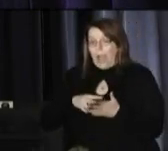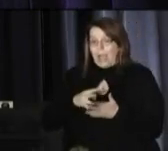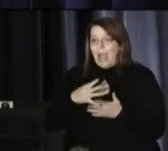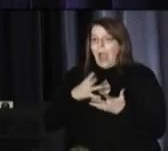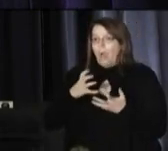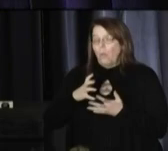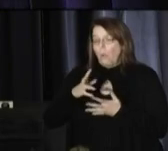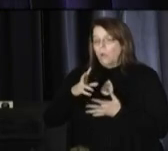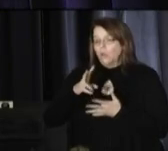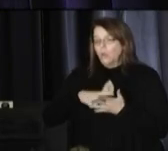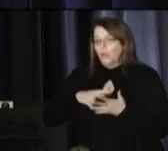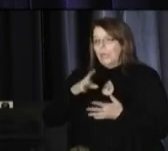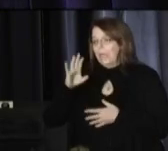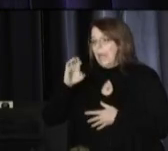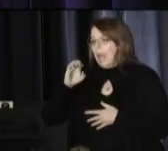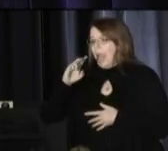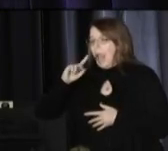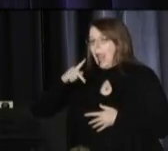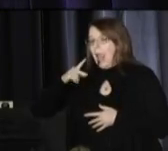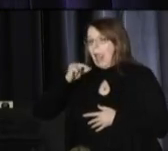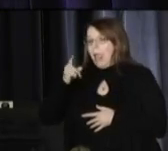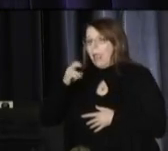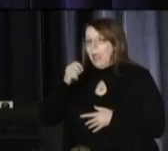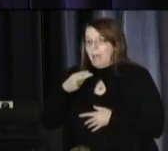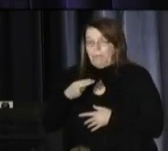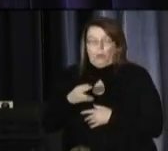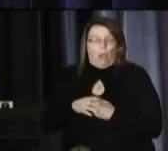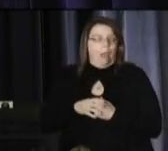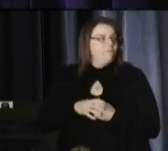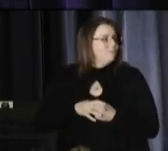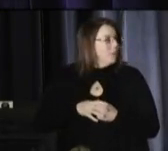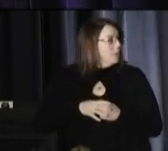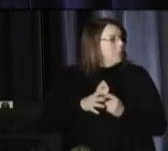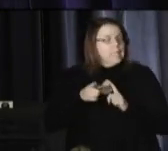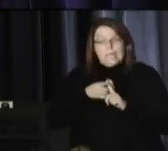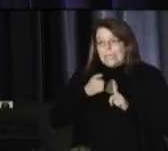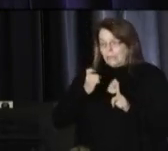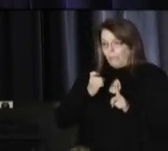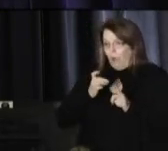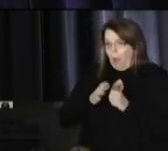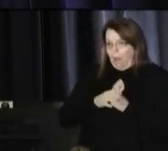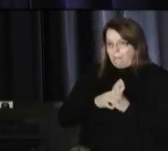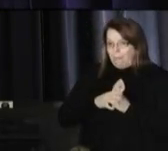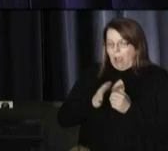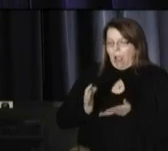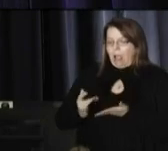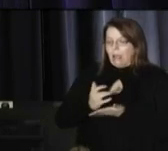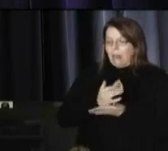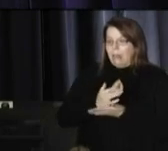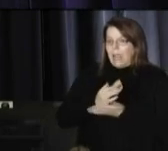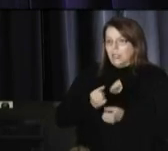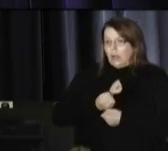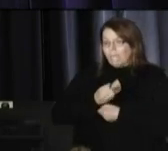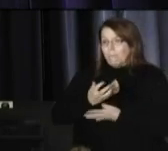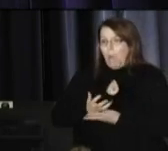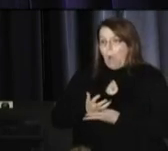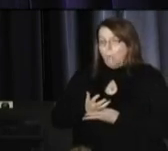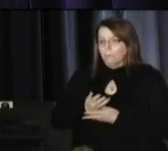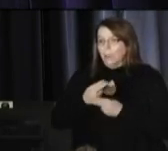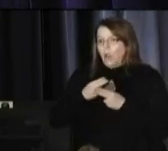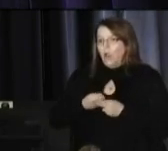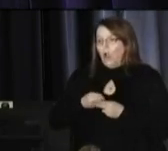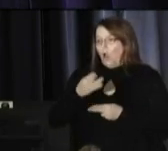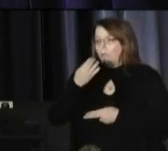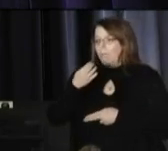collection of stories, The Secret Lives of Church Ladies. It's from a collection of poems called Blue